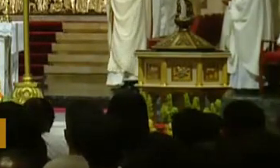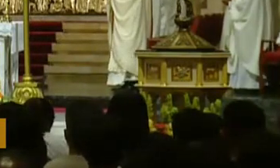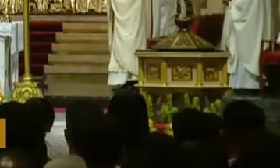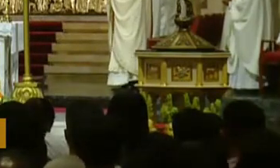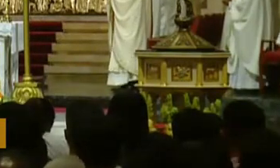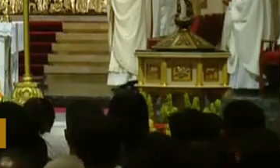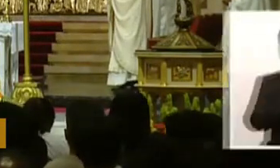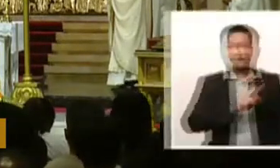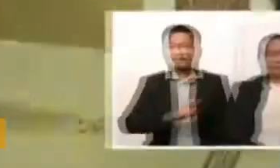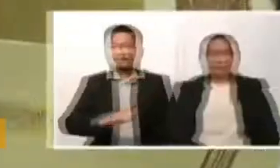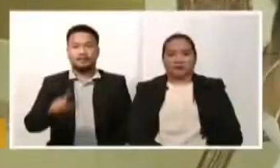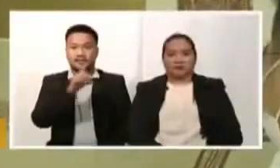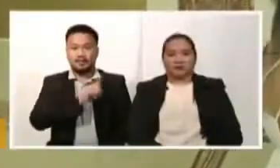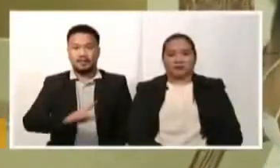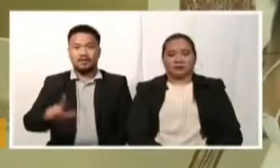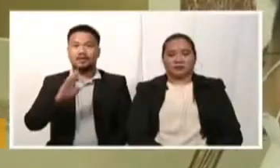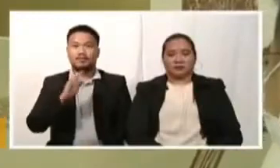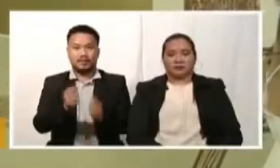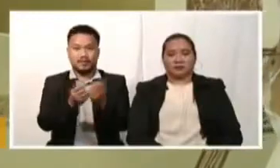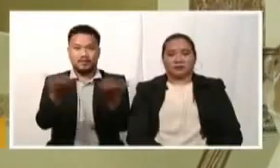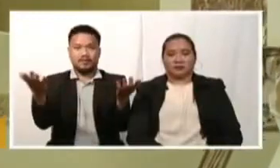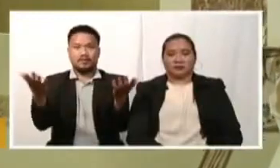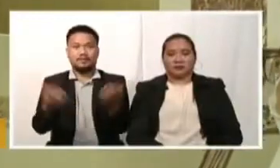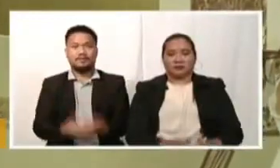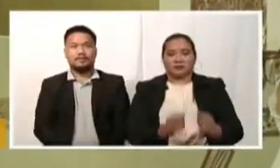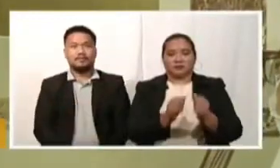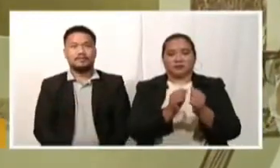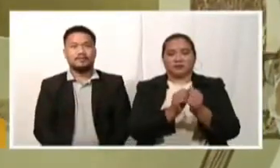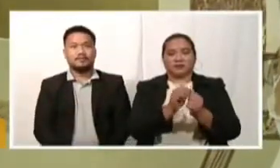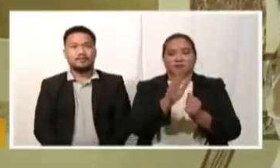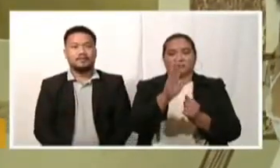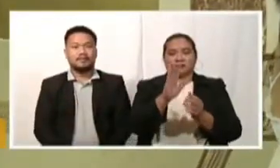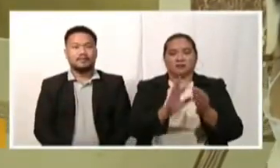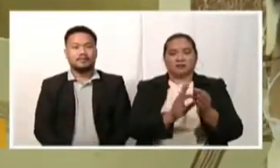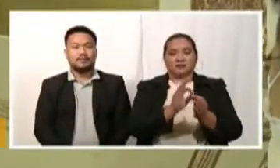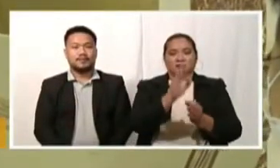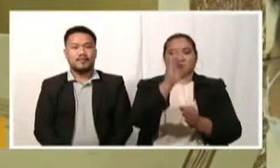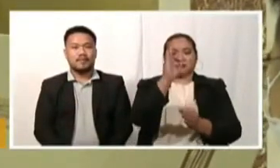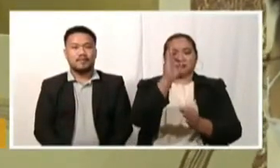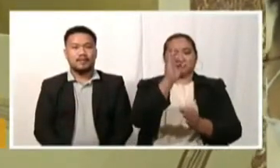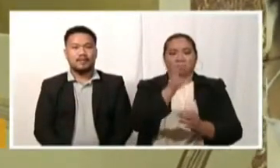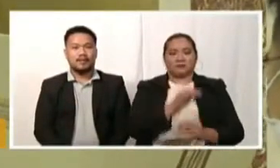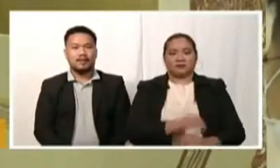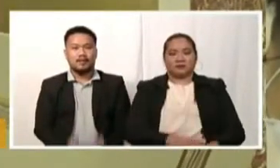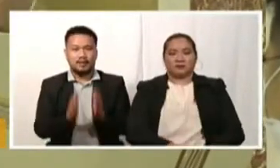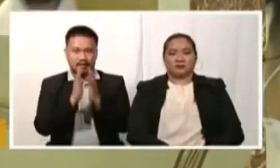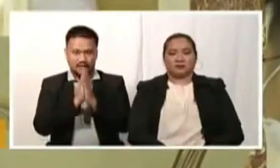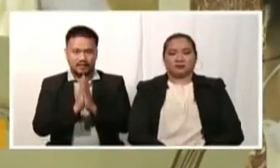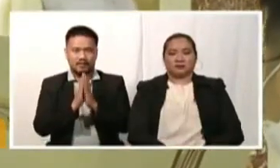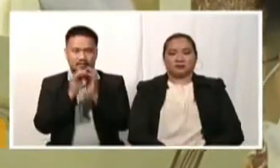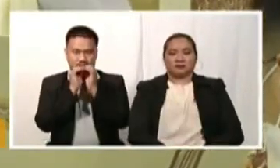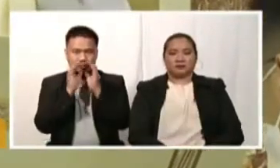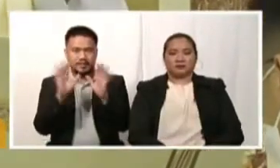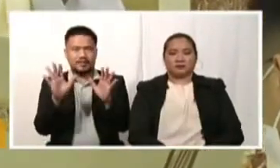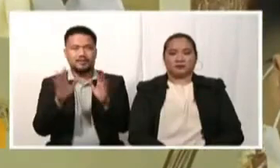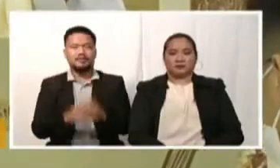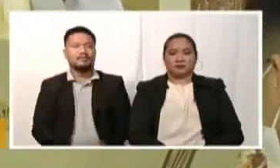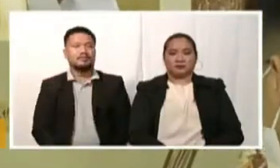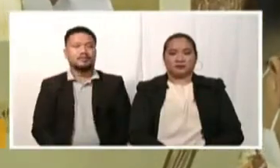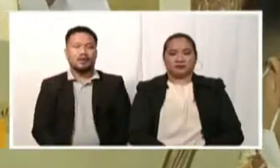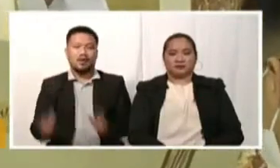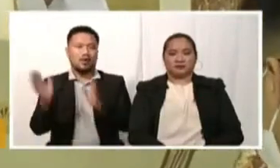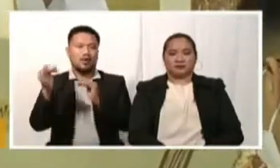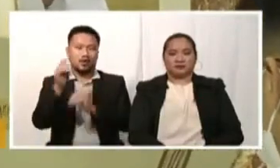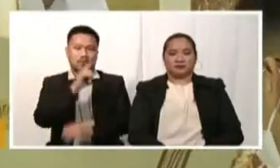The Lord be with you. And with your spirit. Bow down for the blessing. May Almighty